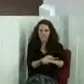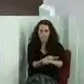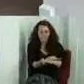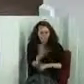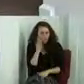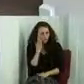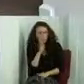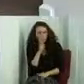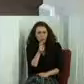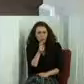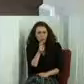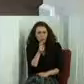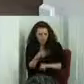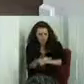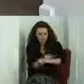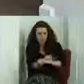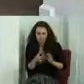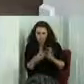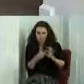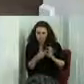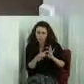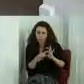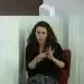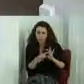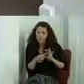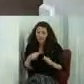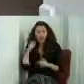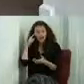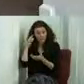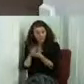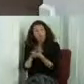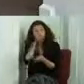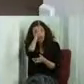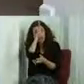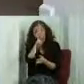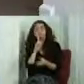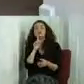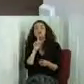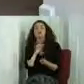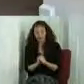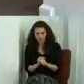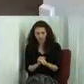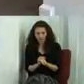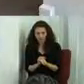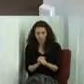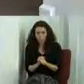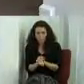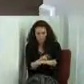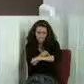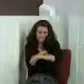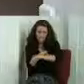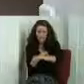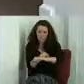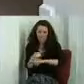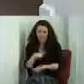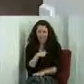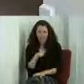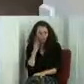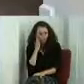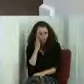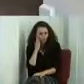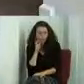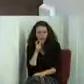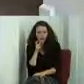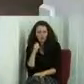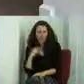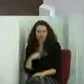to. And whilst I believe that God definitely marks us so that we know who we belong to, the mark that God gives us is a mark